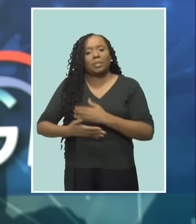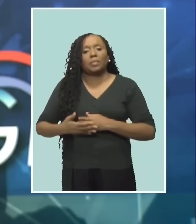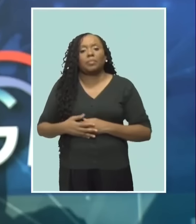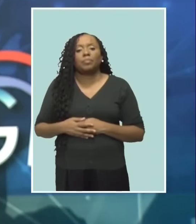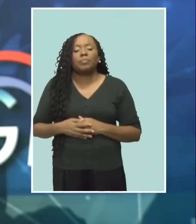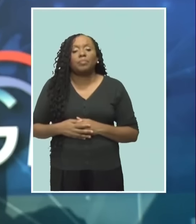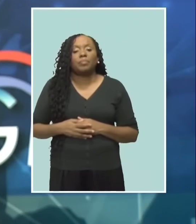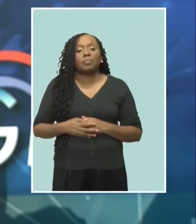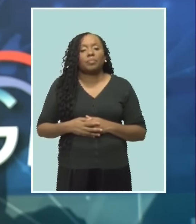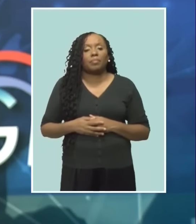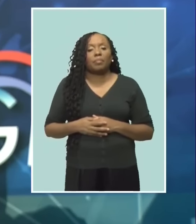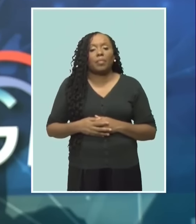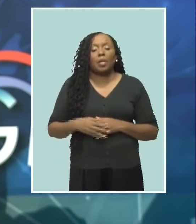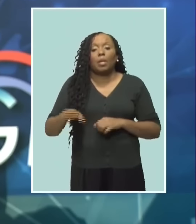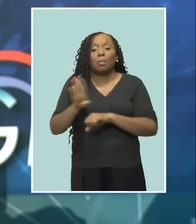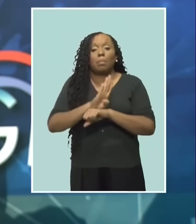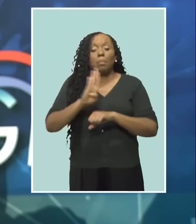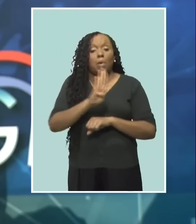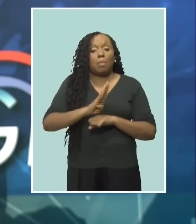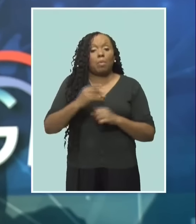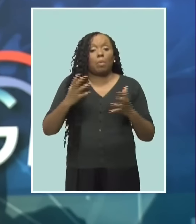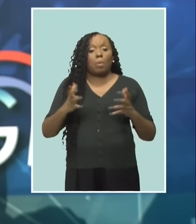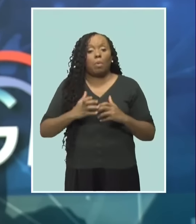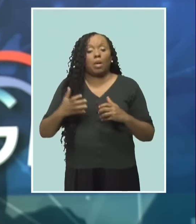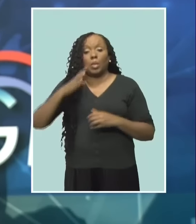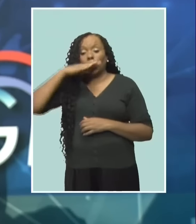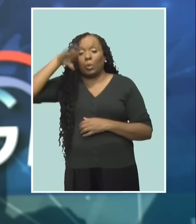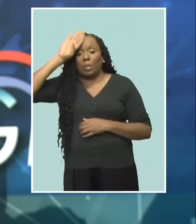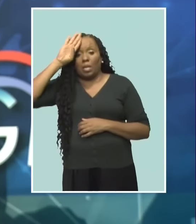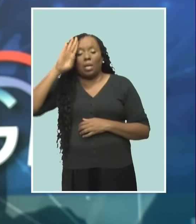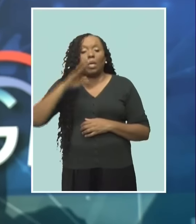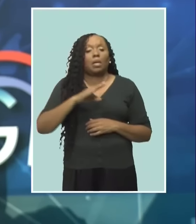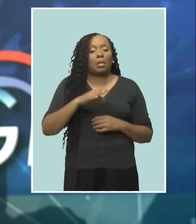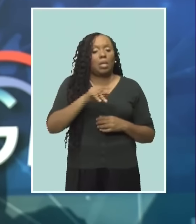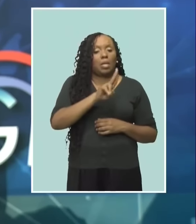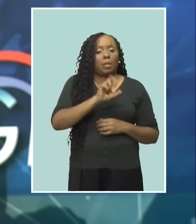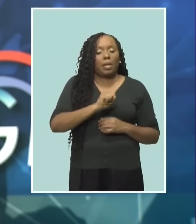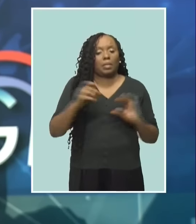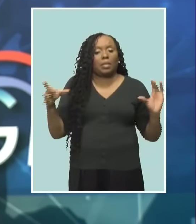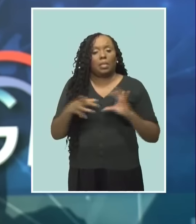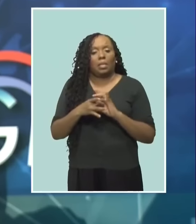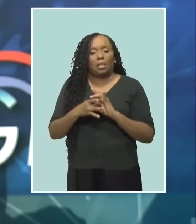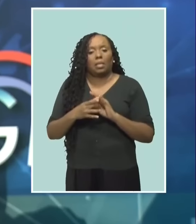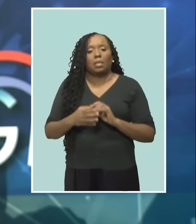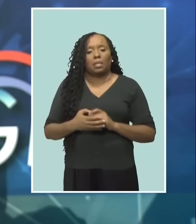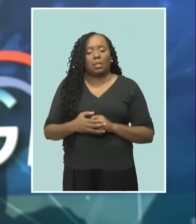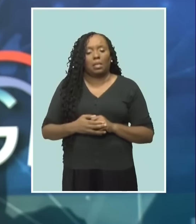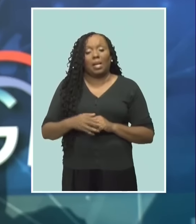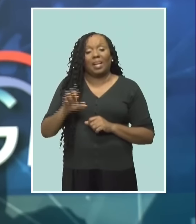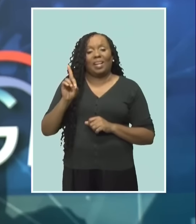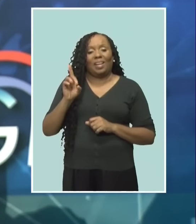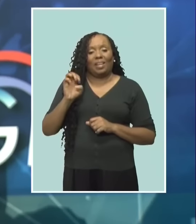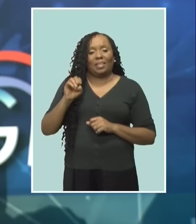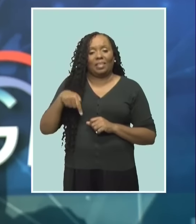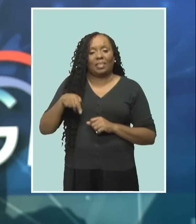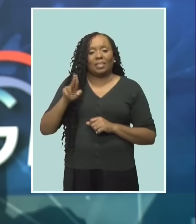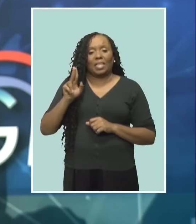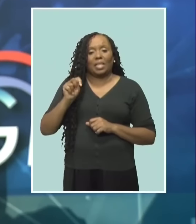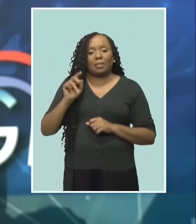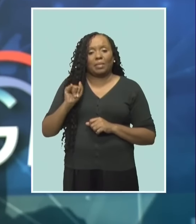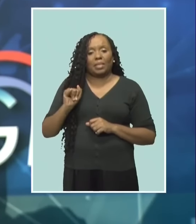Barbados wants to see a normalization of ties between Cuba and the United States. Deputy Permanent Representative to the United